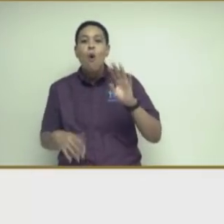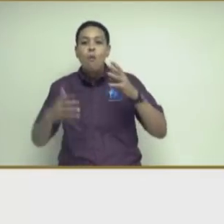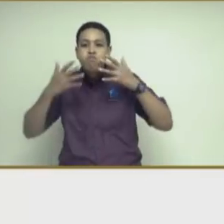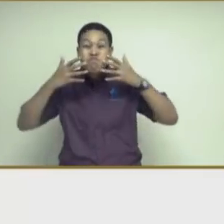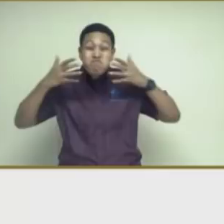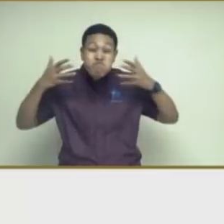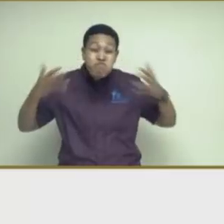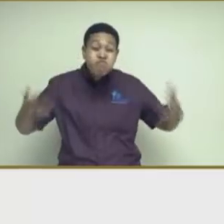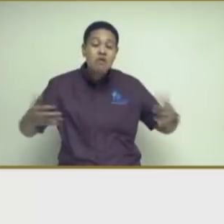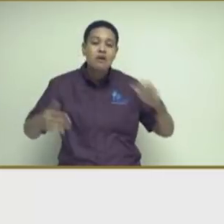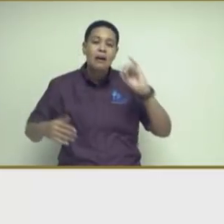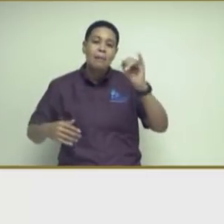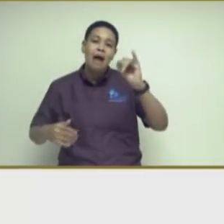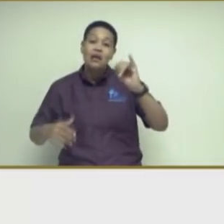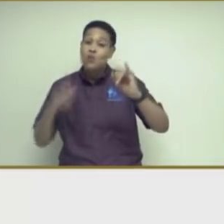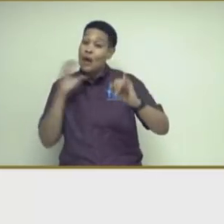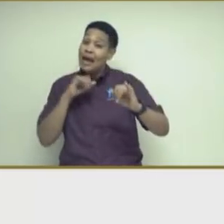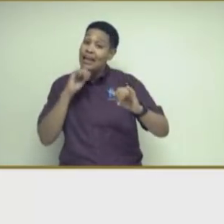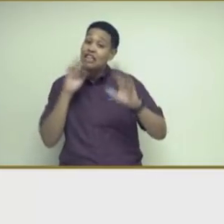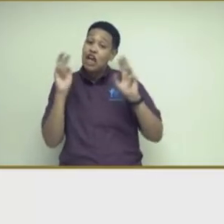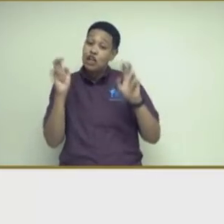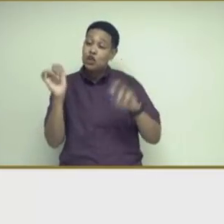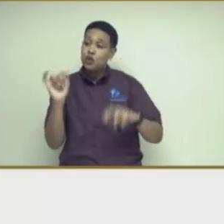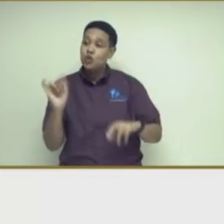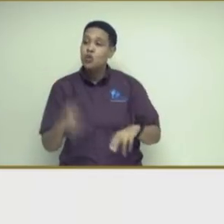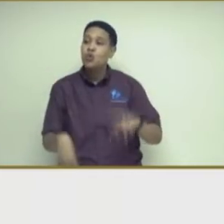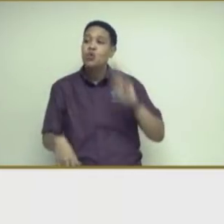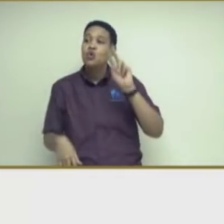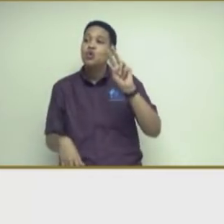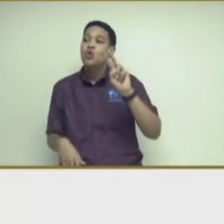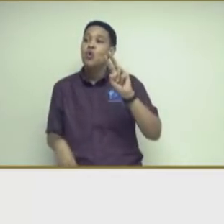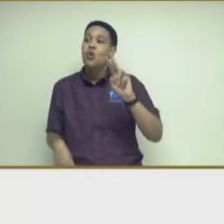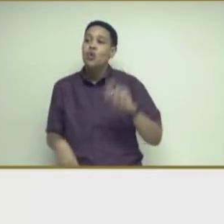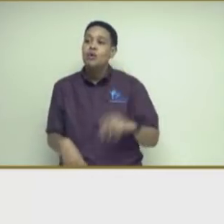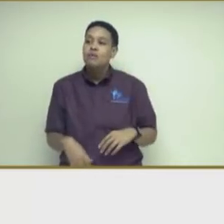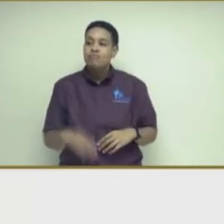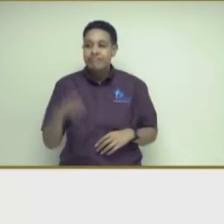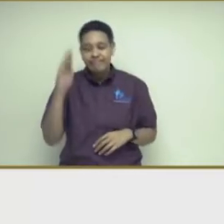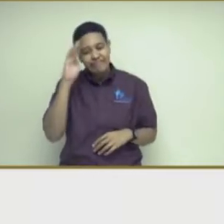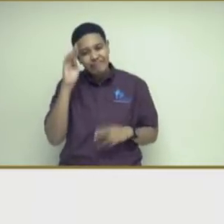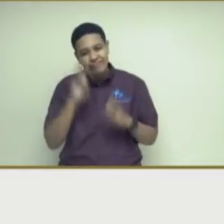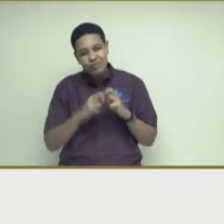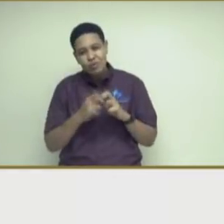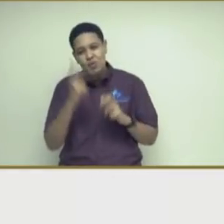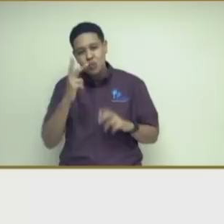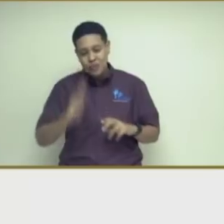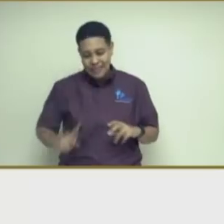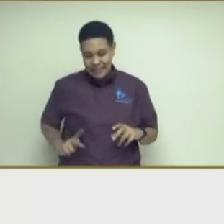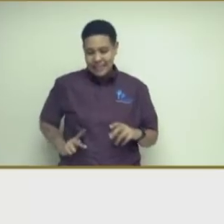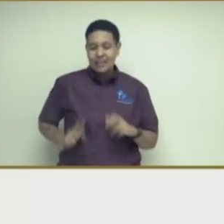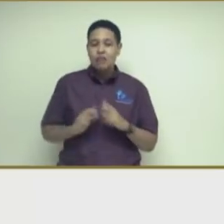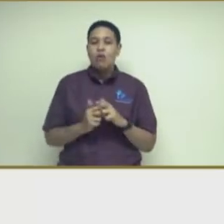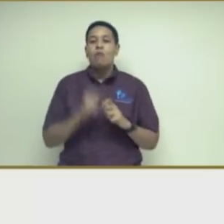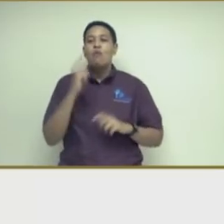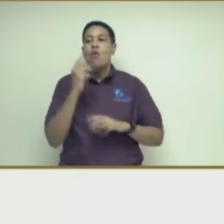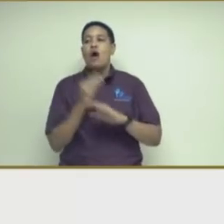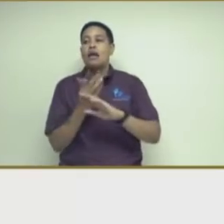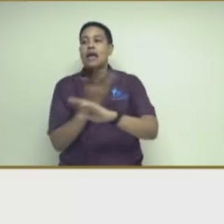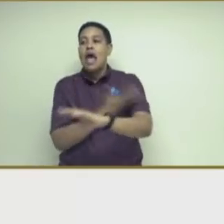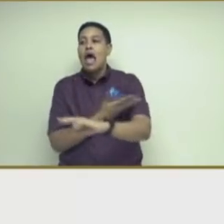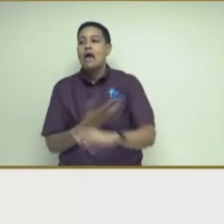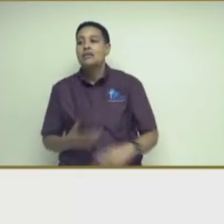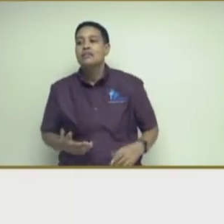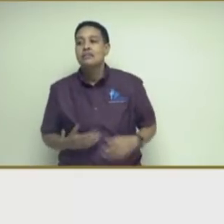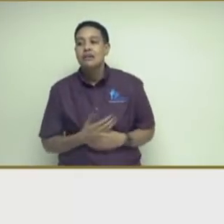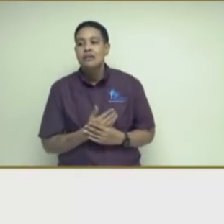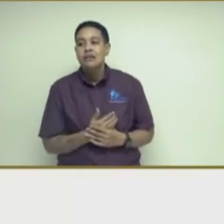obesity, so age is also an issue. 2 neurological condition, 2 renal disease, 1 cancer. And